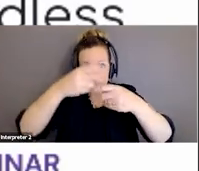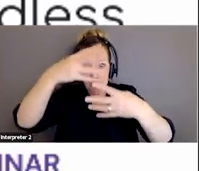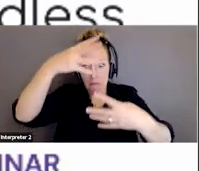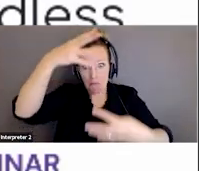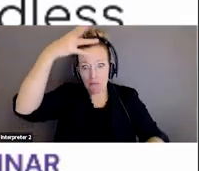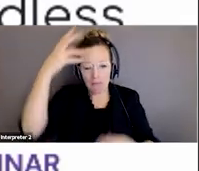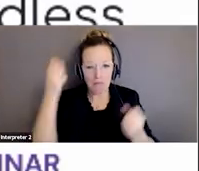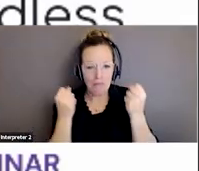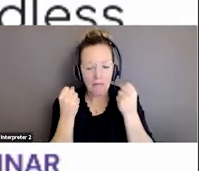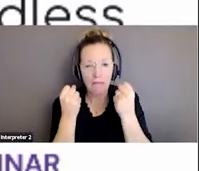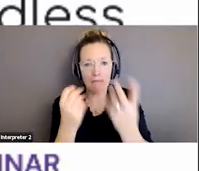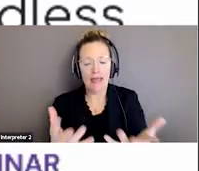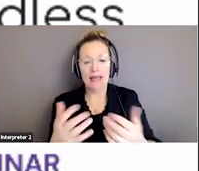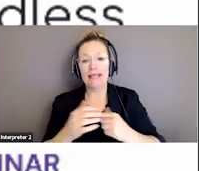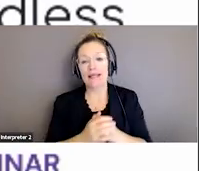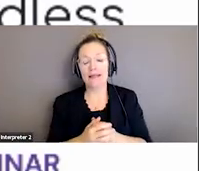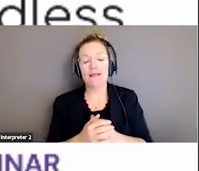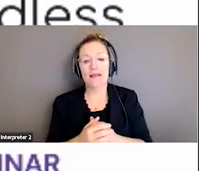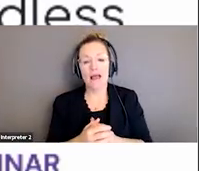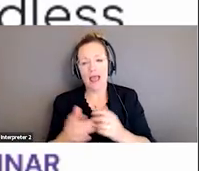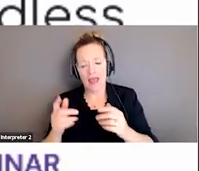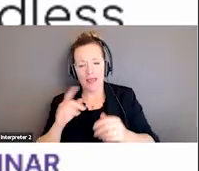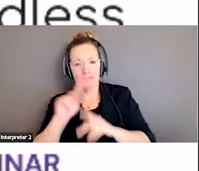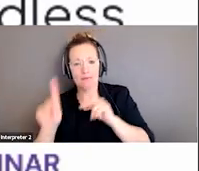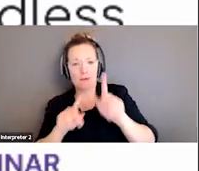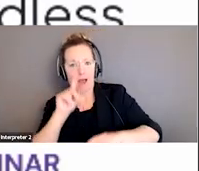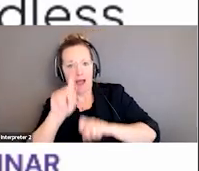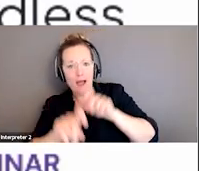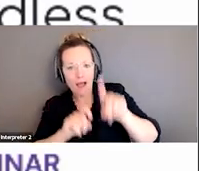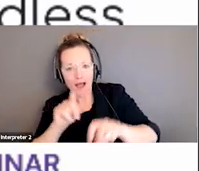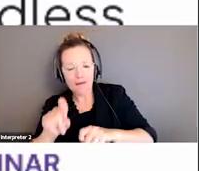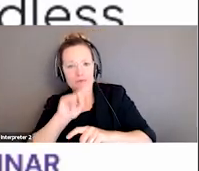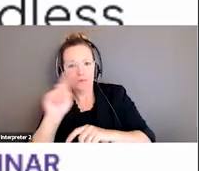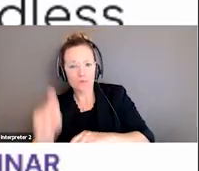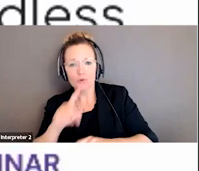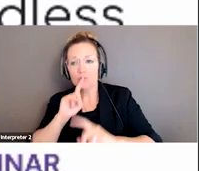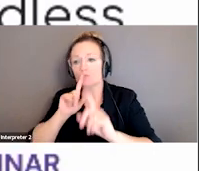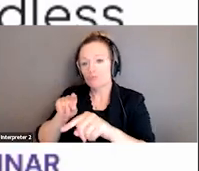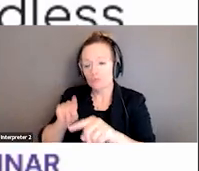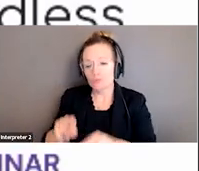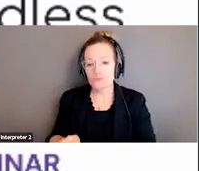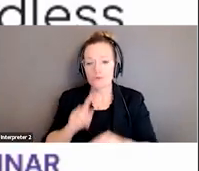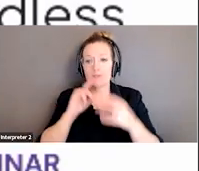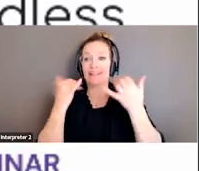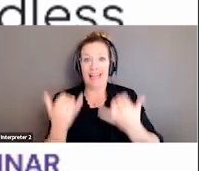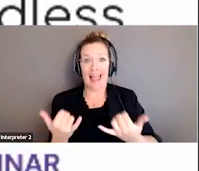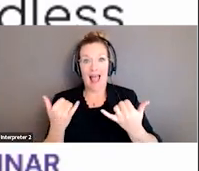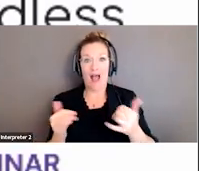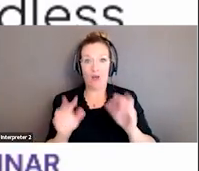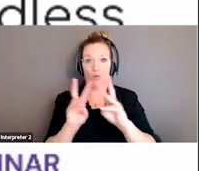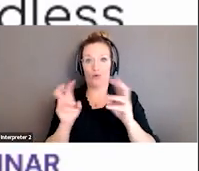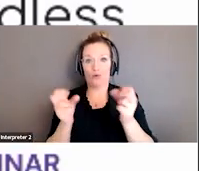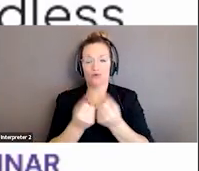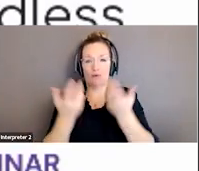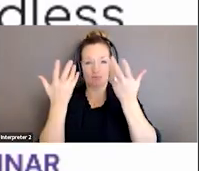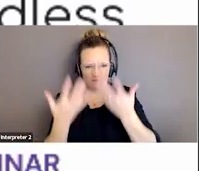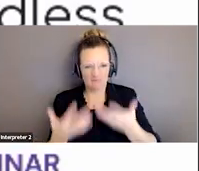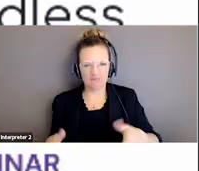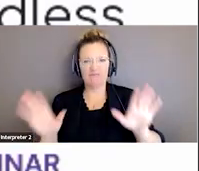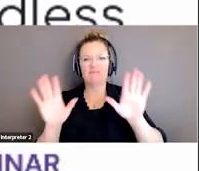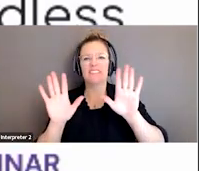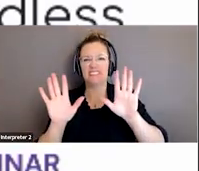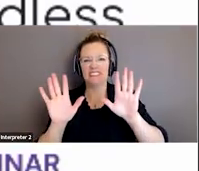answering the questions as well. We have now come to the end of today's session. And I will